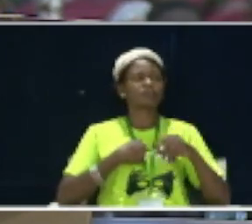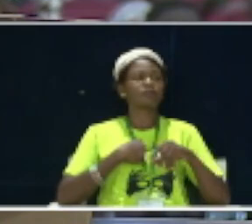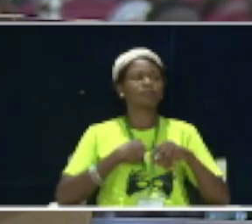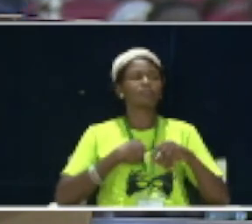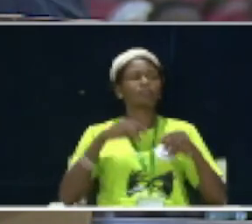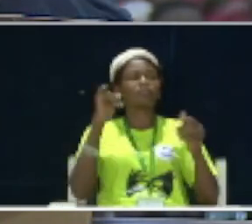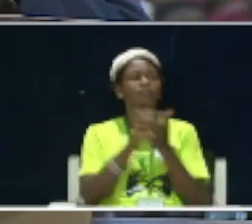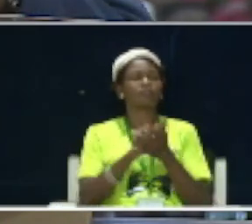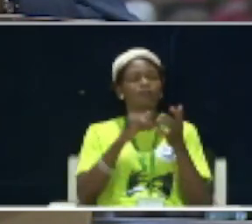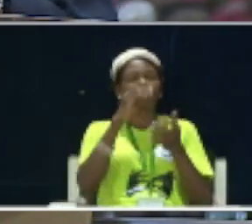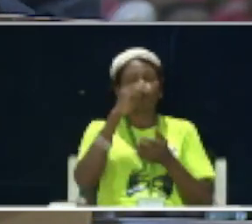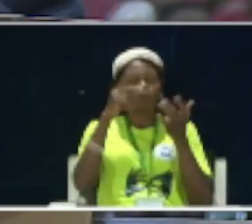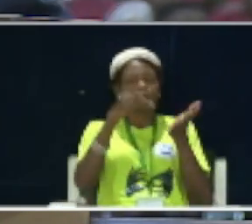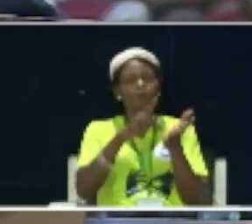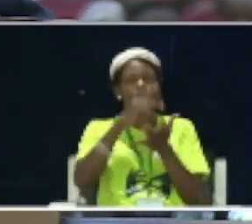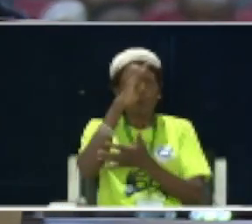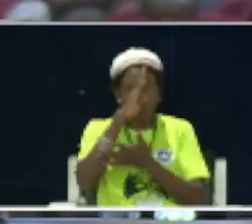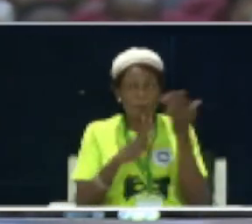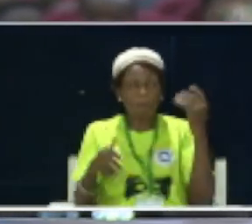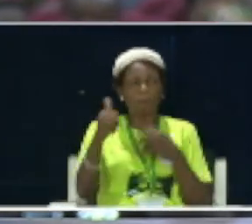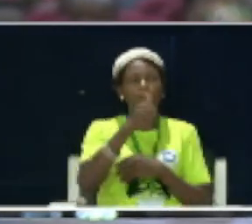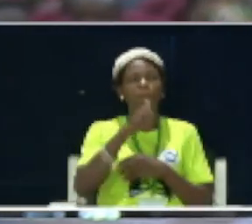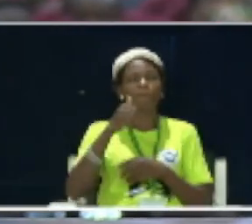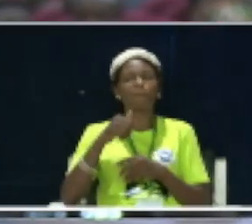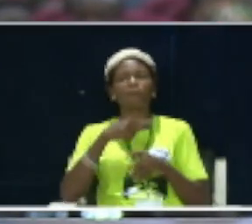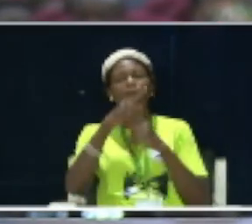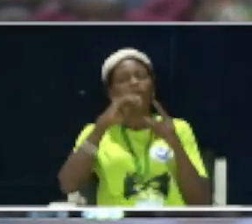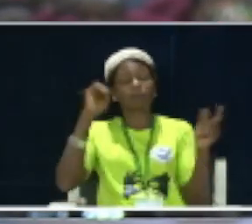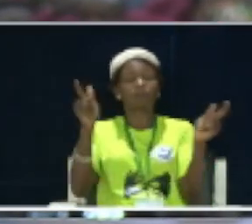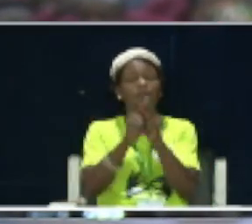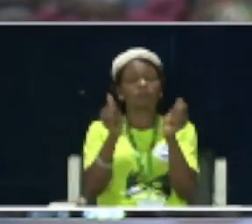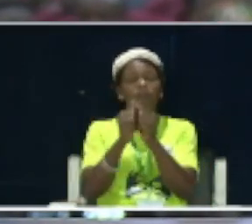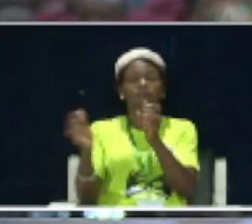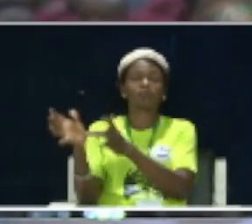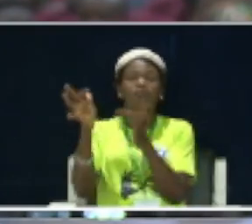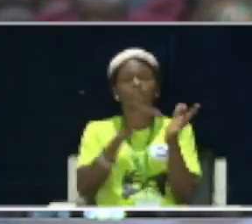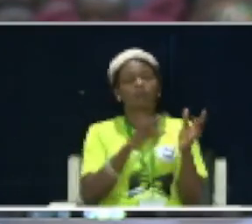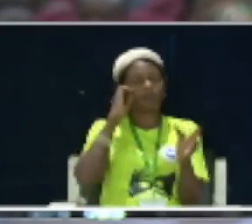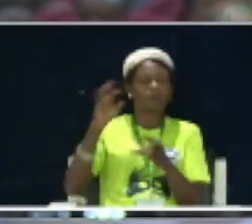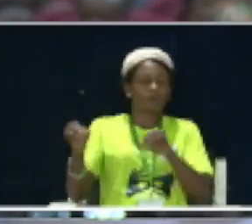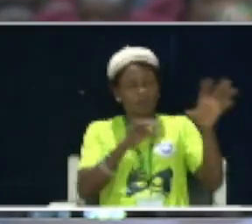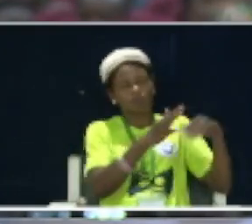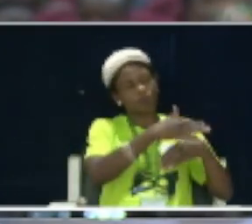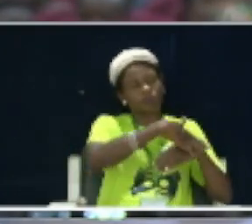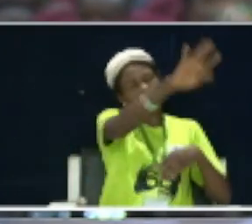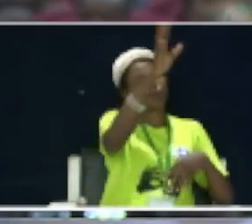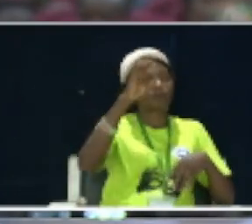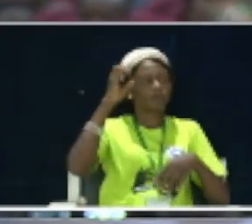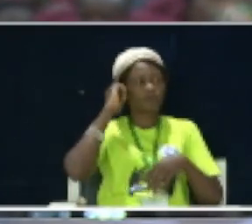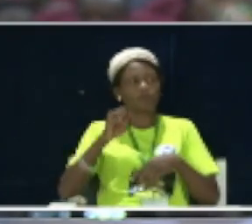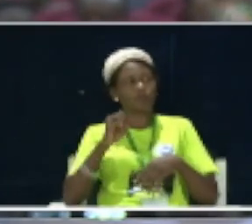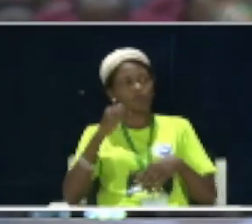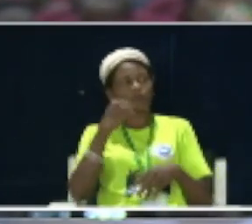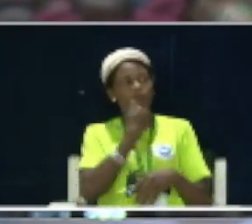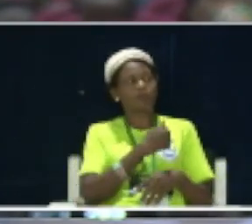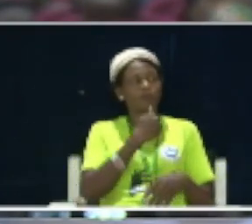That Paul humbled himself. When he met with Jesus, he put away his title. He